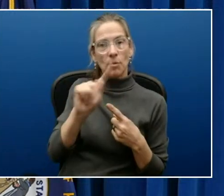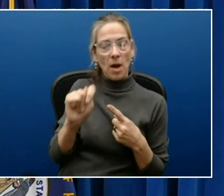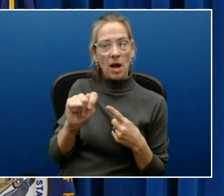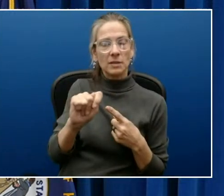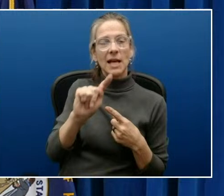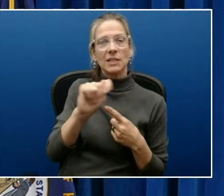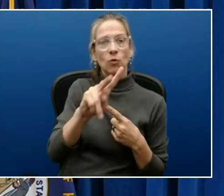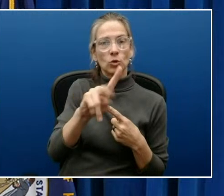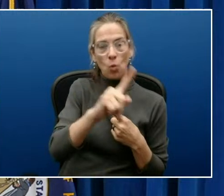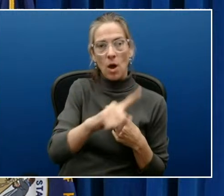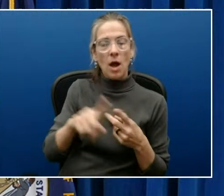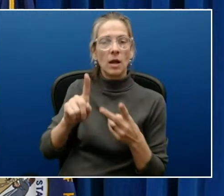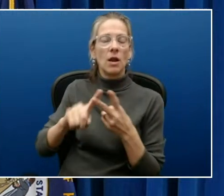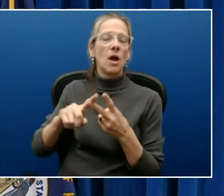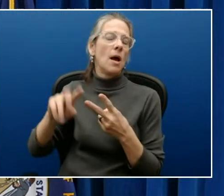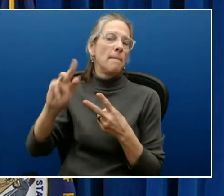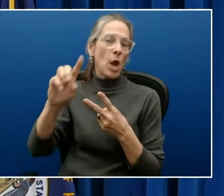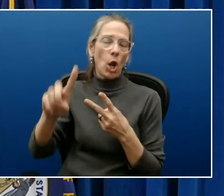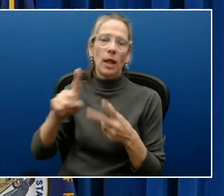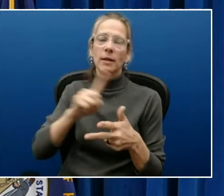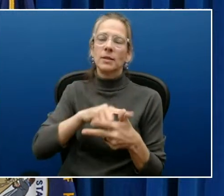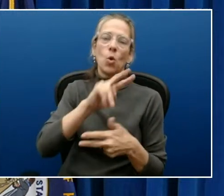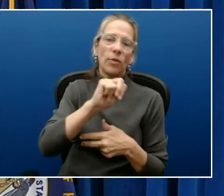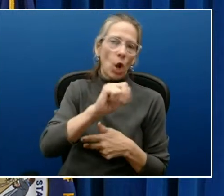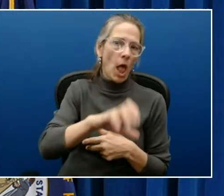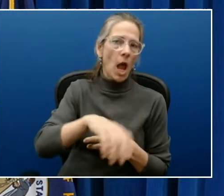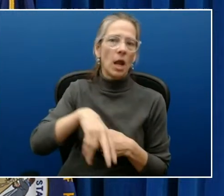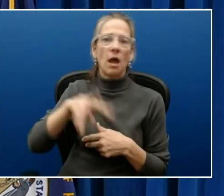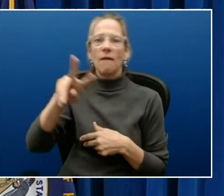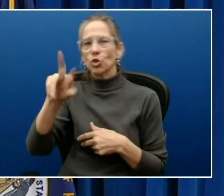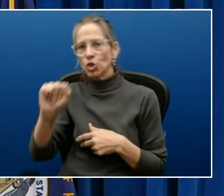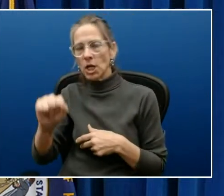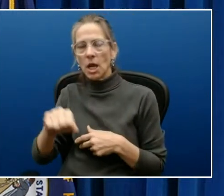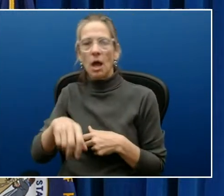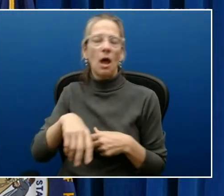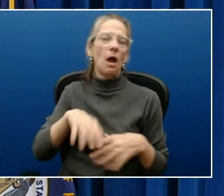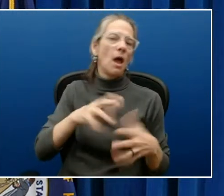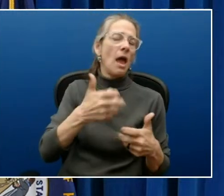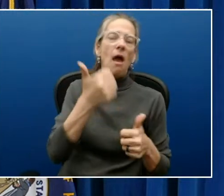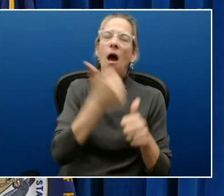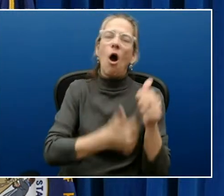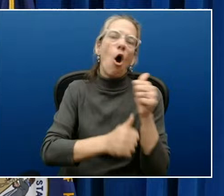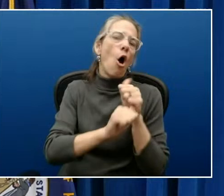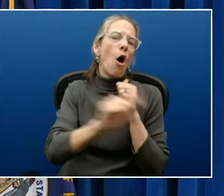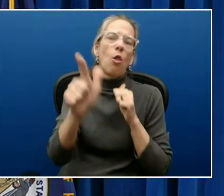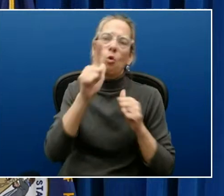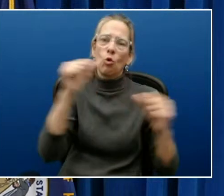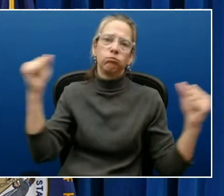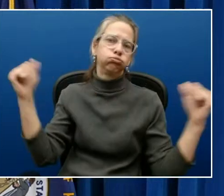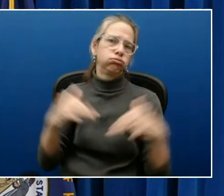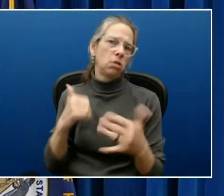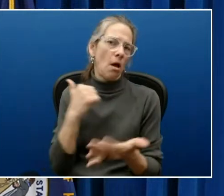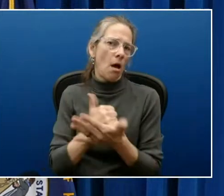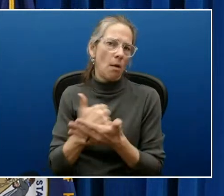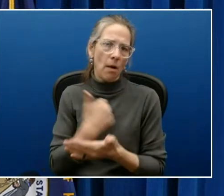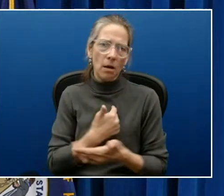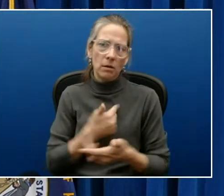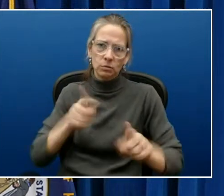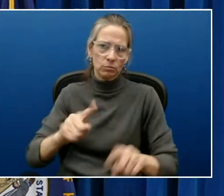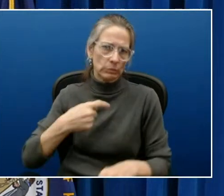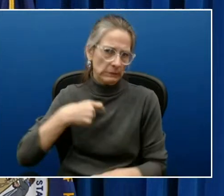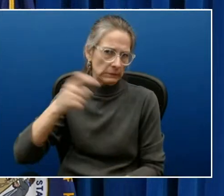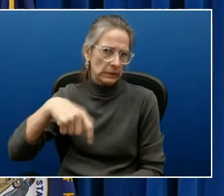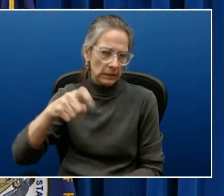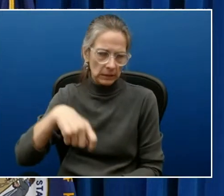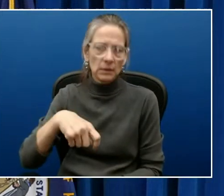1, North Carolina's task force, Virginia's task force, and everybody else who came in to help us during our time of need. We'll be there